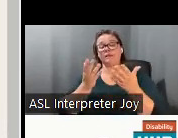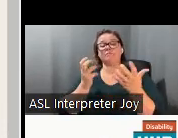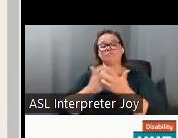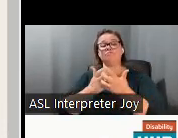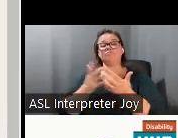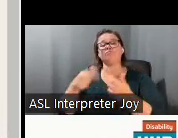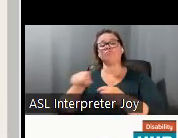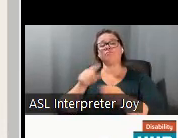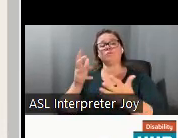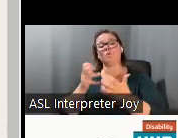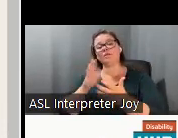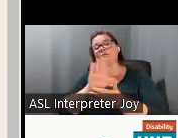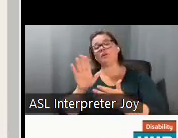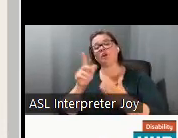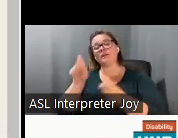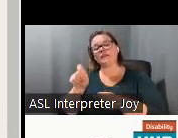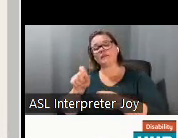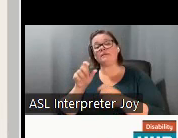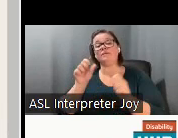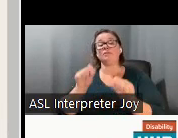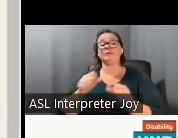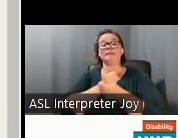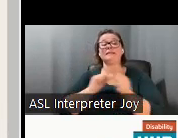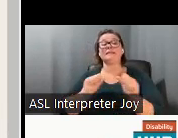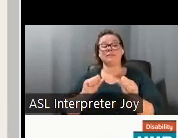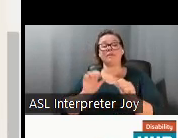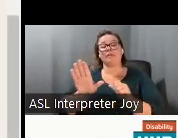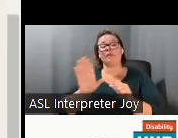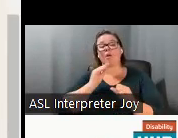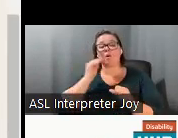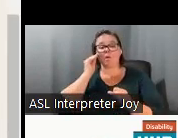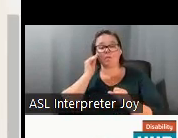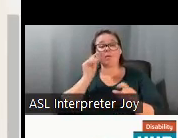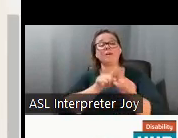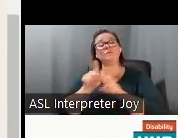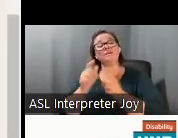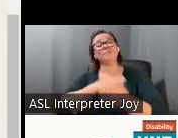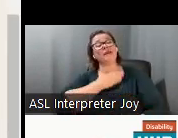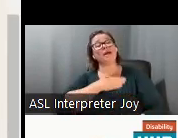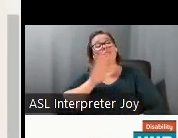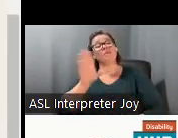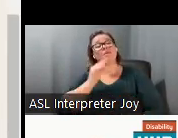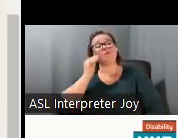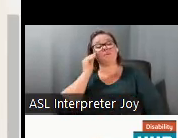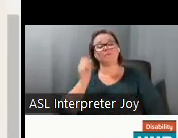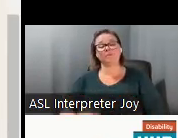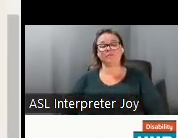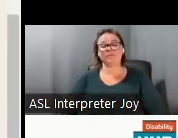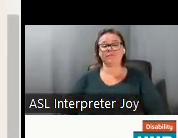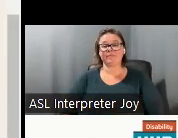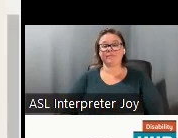and need to be safe in their home, as well as be happy in their home.